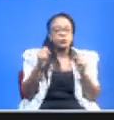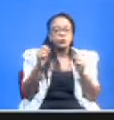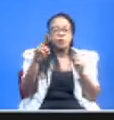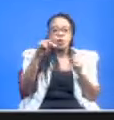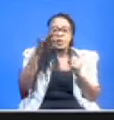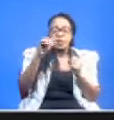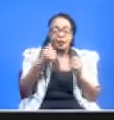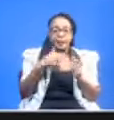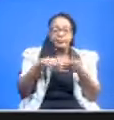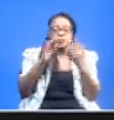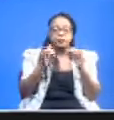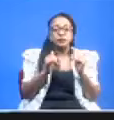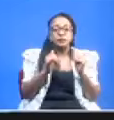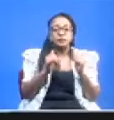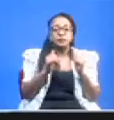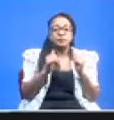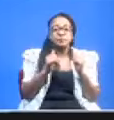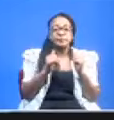report.